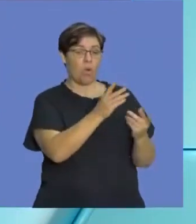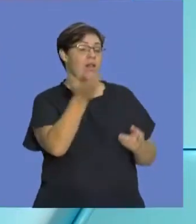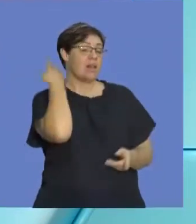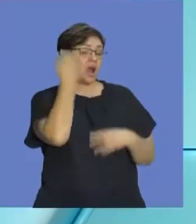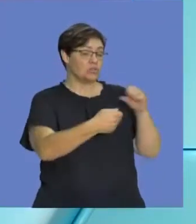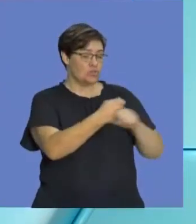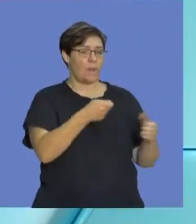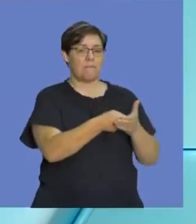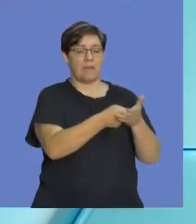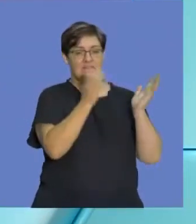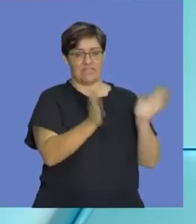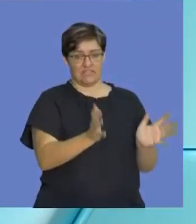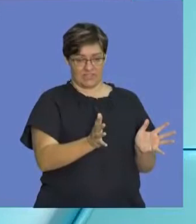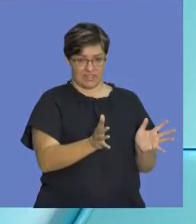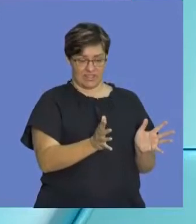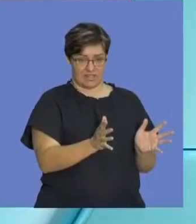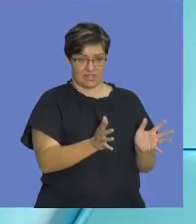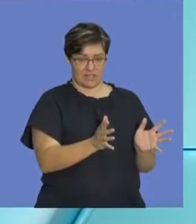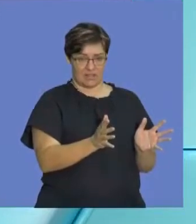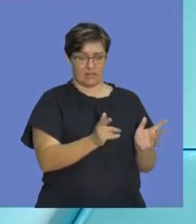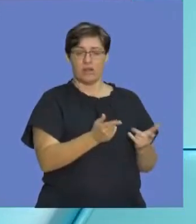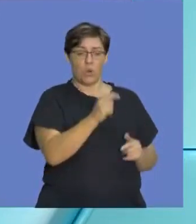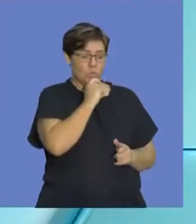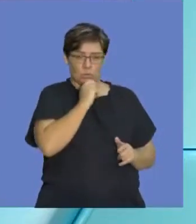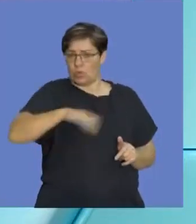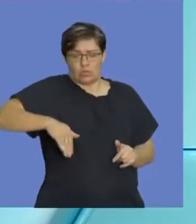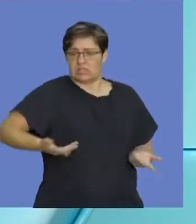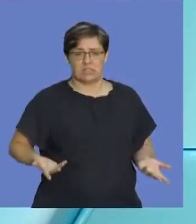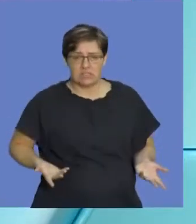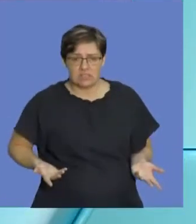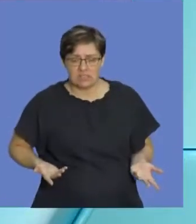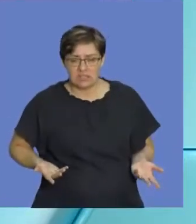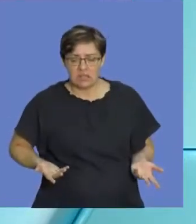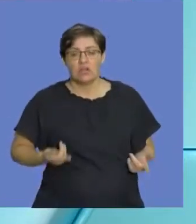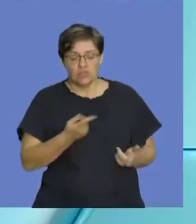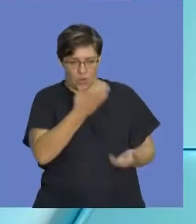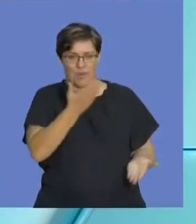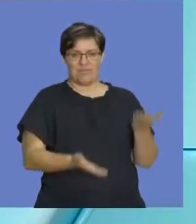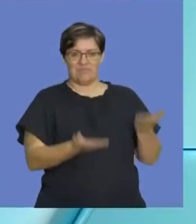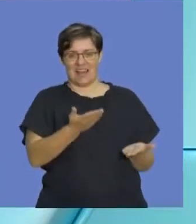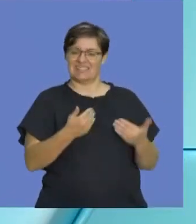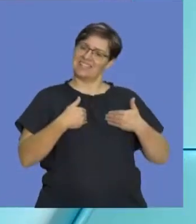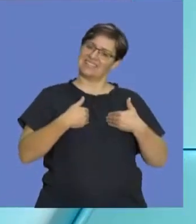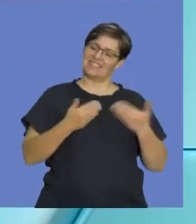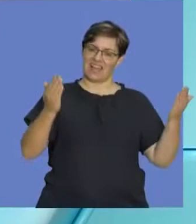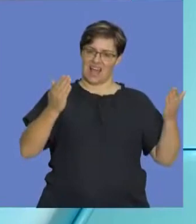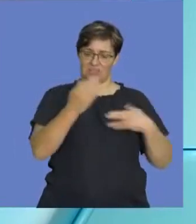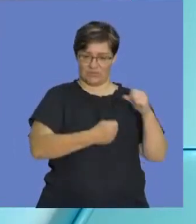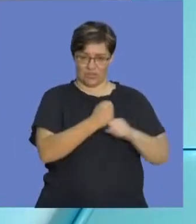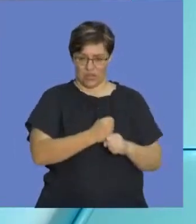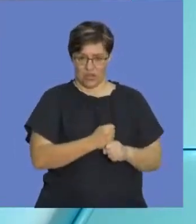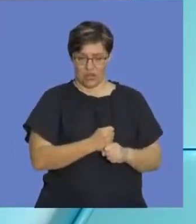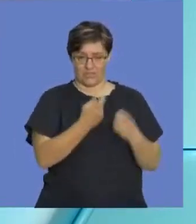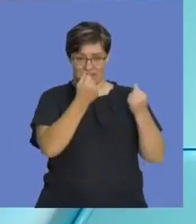purchased last year, in the last financial period. You haven't used it, so obviously that's your balance at the beginning for this